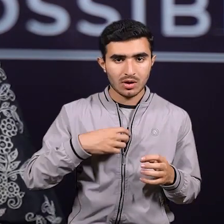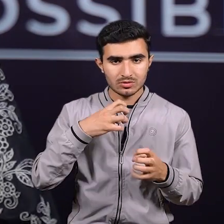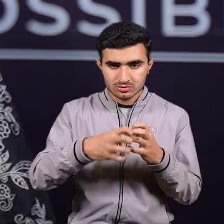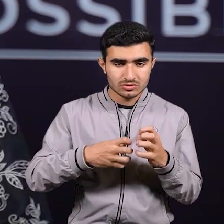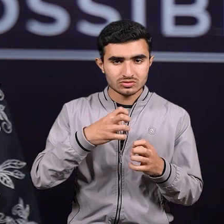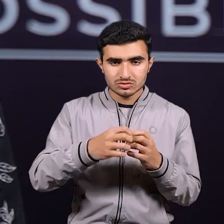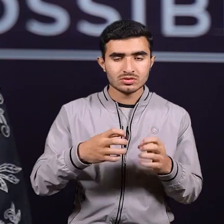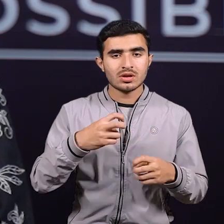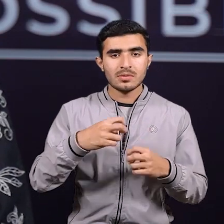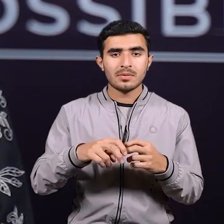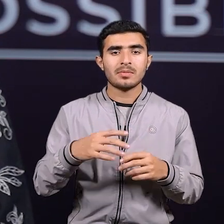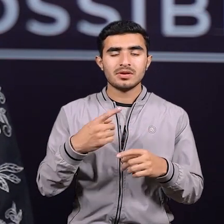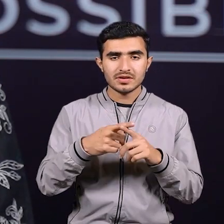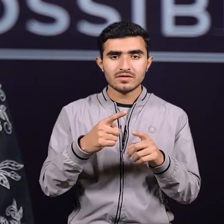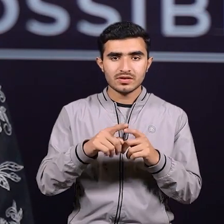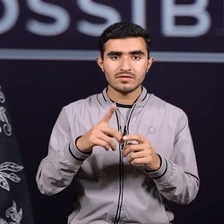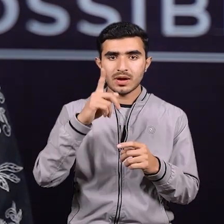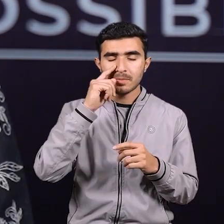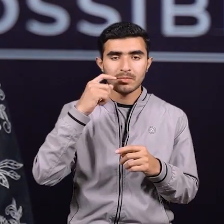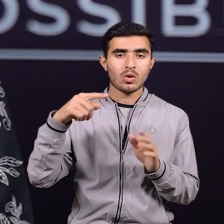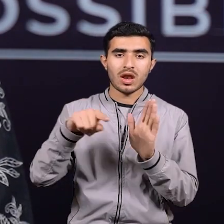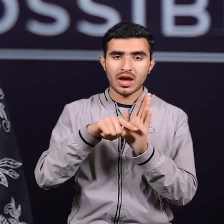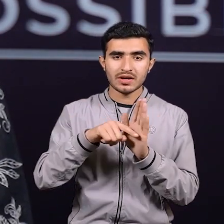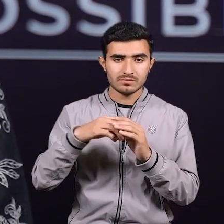constantly trying to,